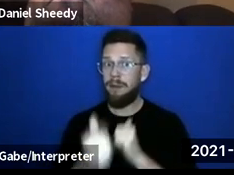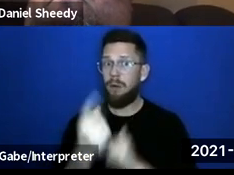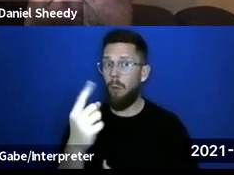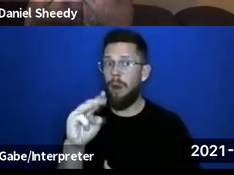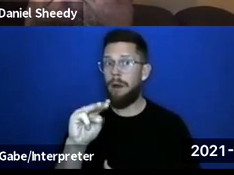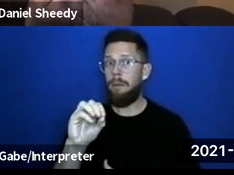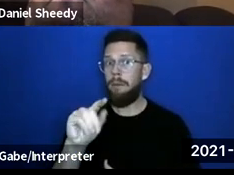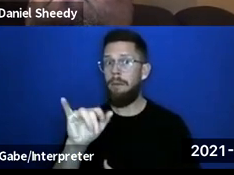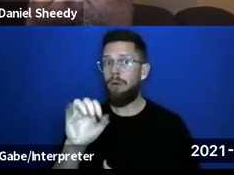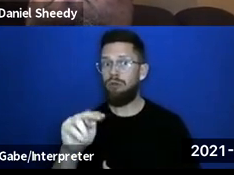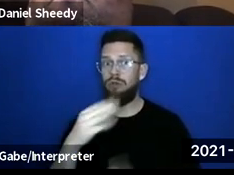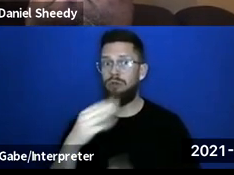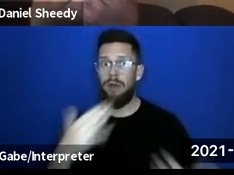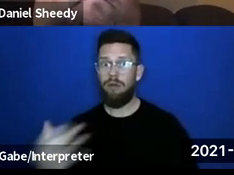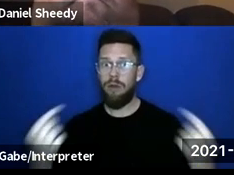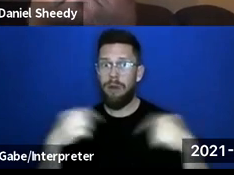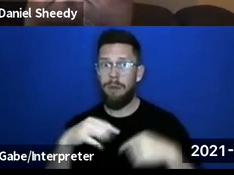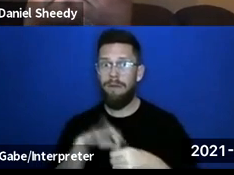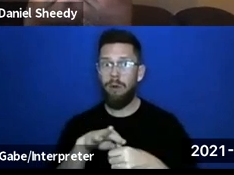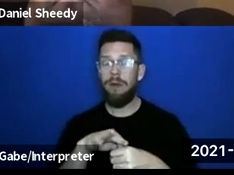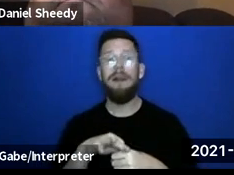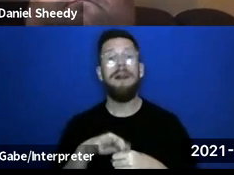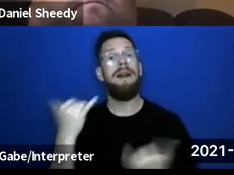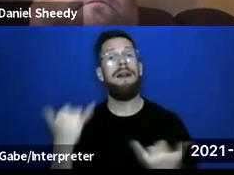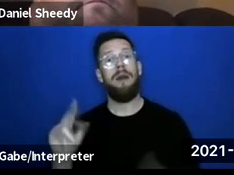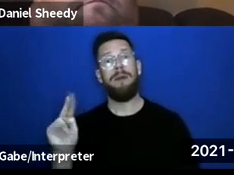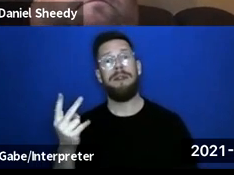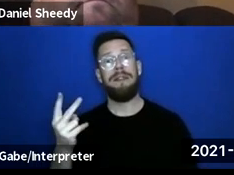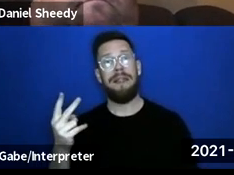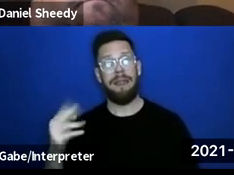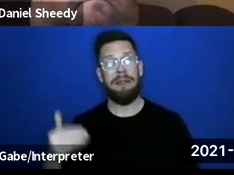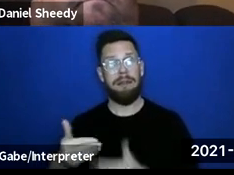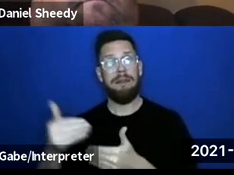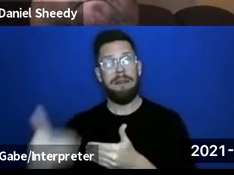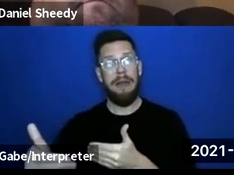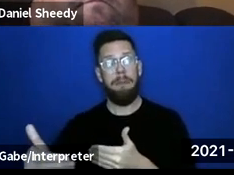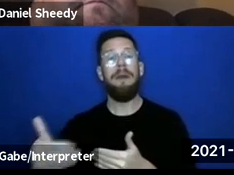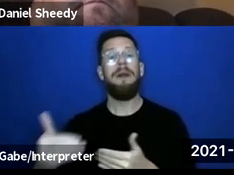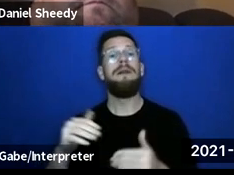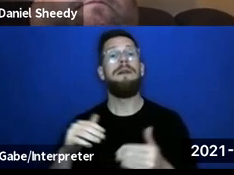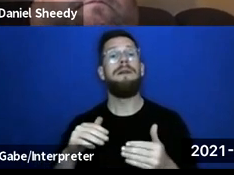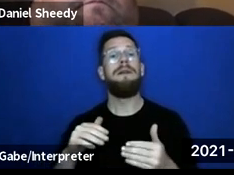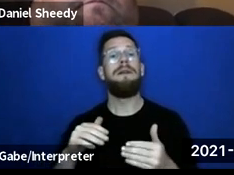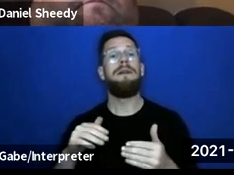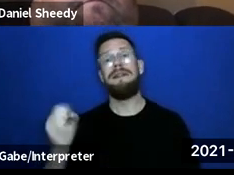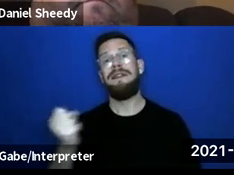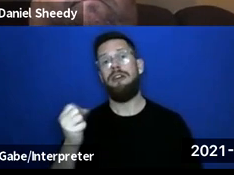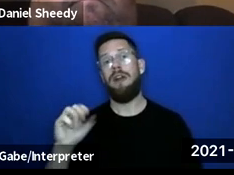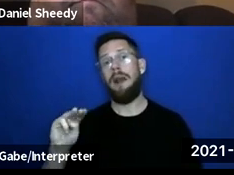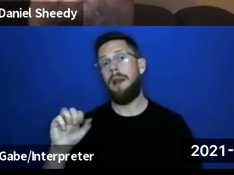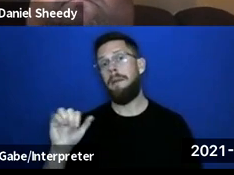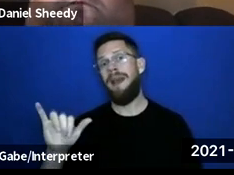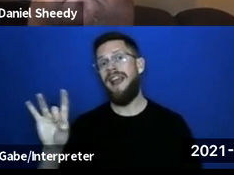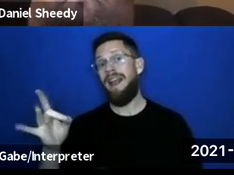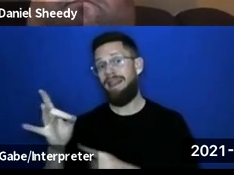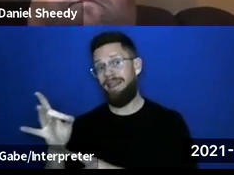voted for that. There is a second step to it now. There's a town meeting on May 10th, I believe, Saturday, May 10th, May 8th, I